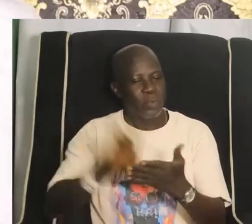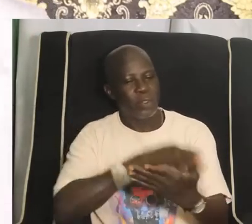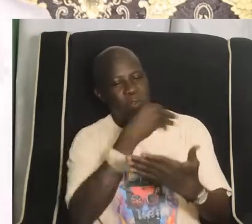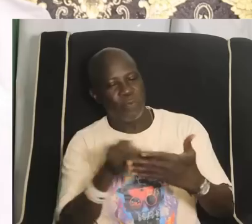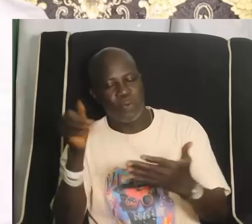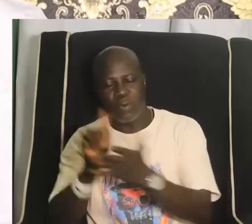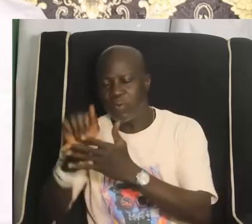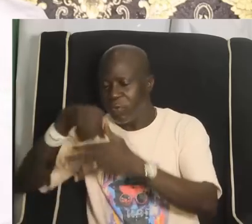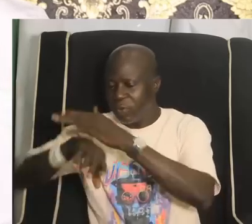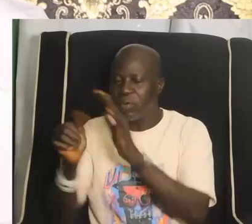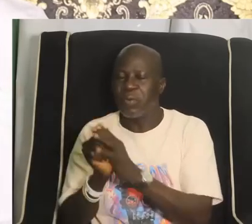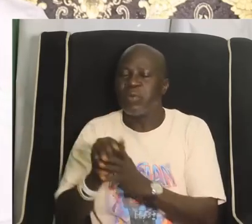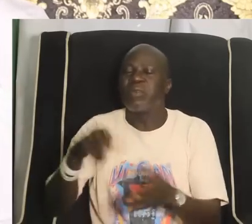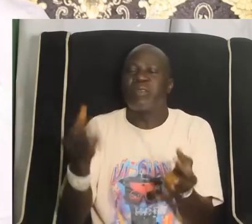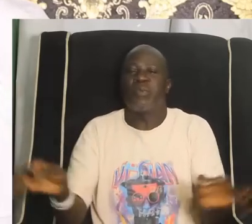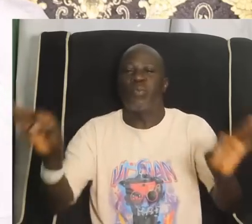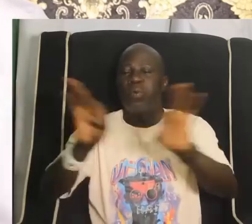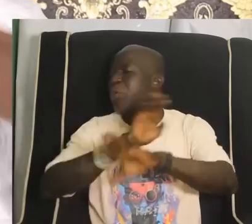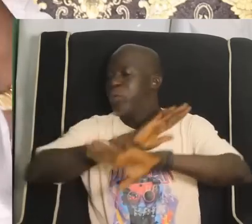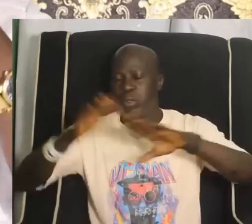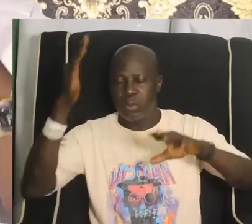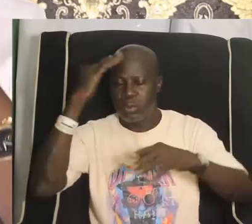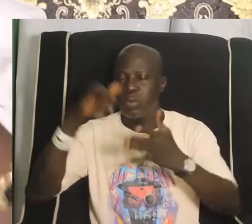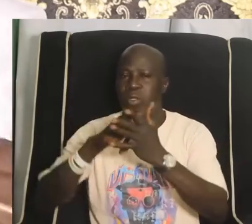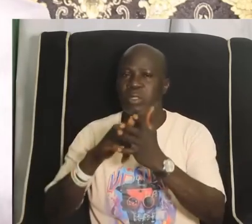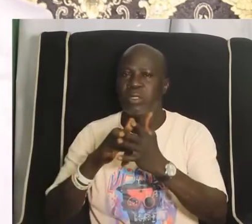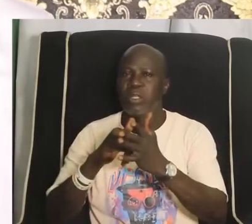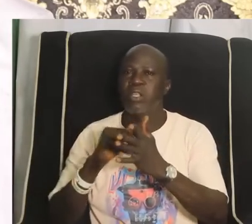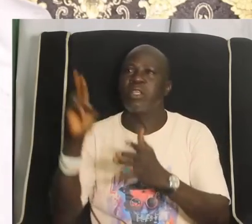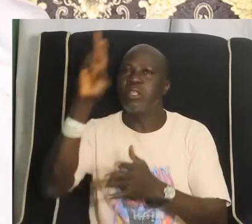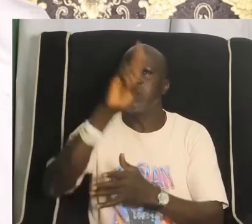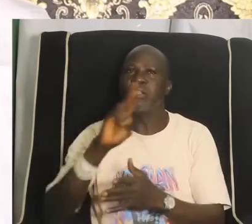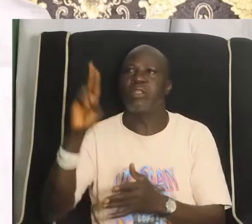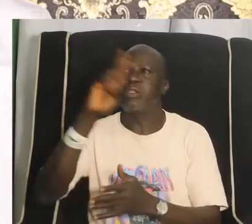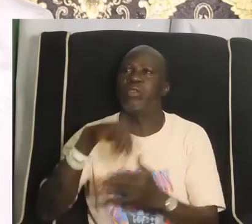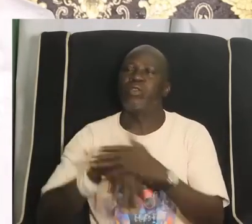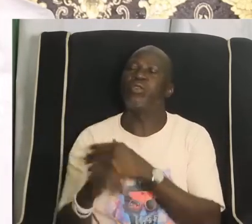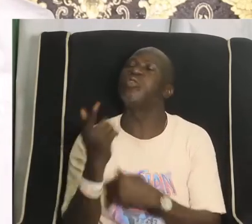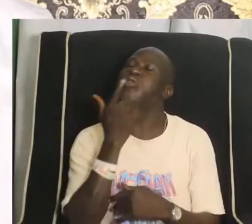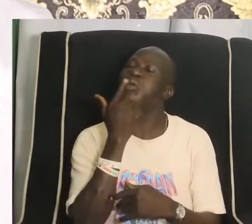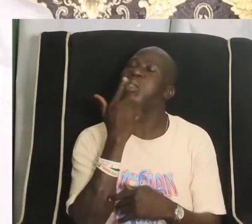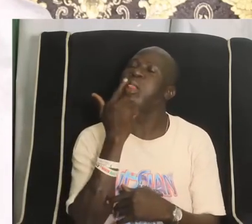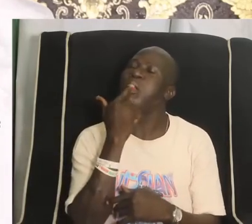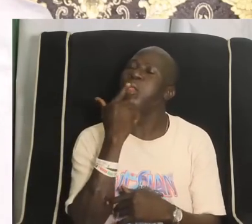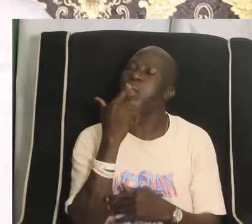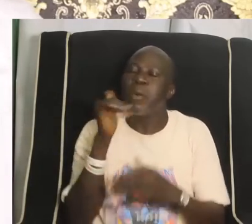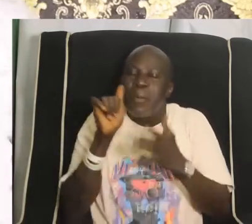one fall, it has a purpose, but we don't know it.